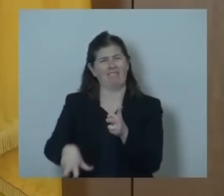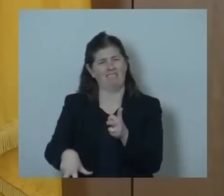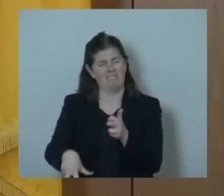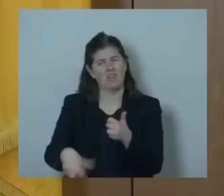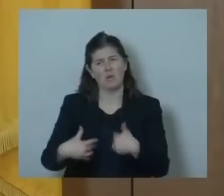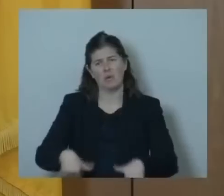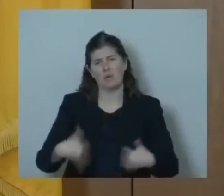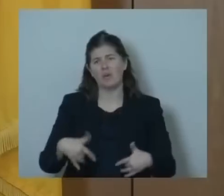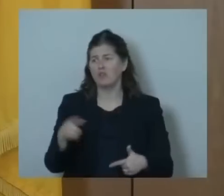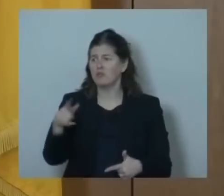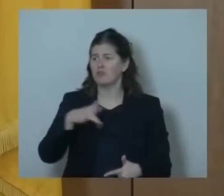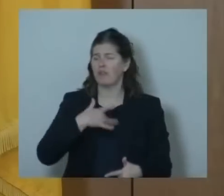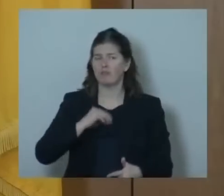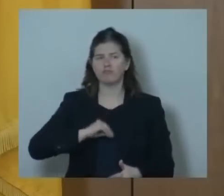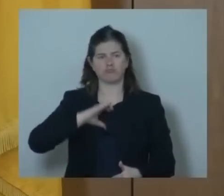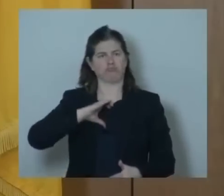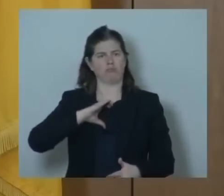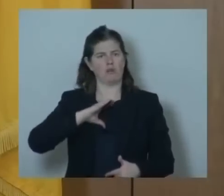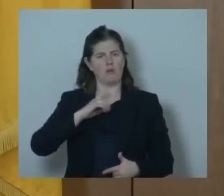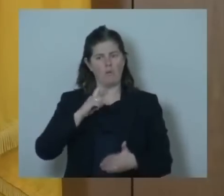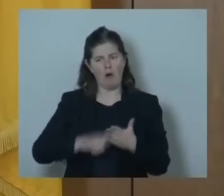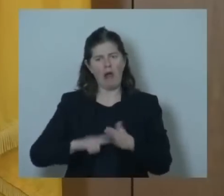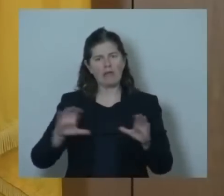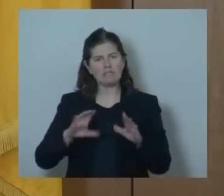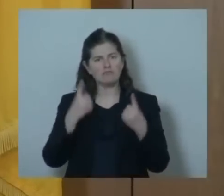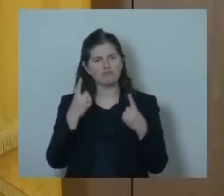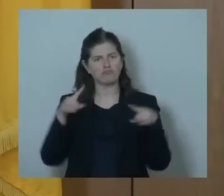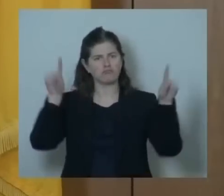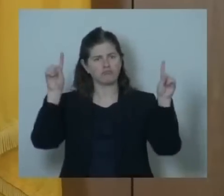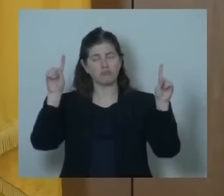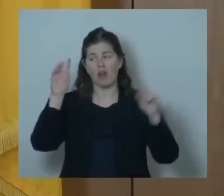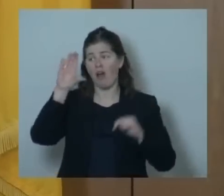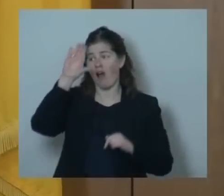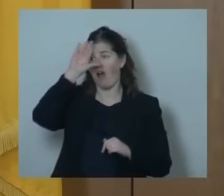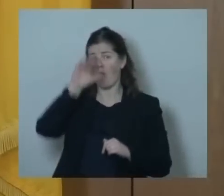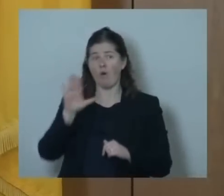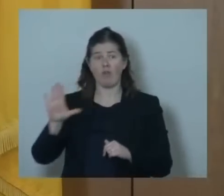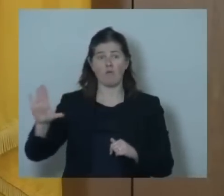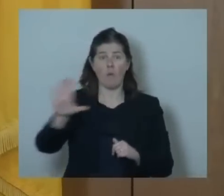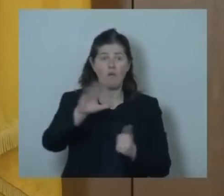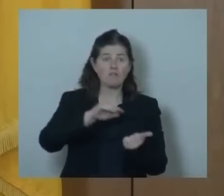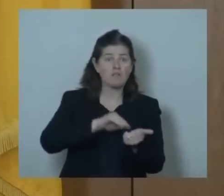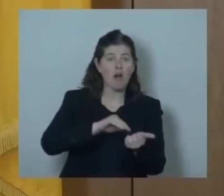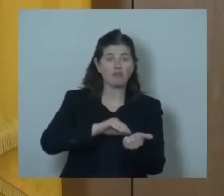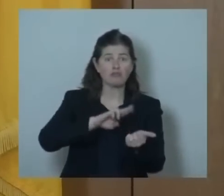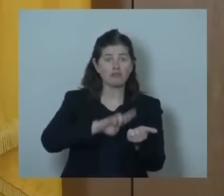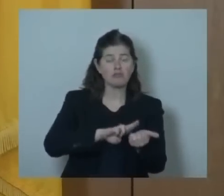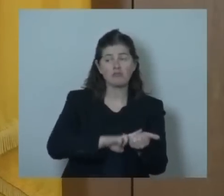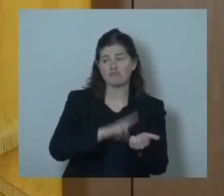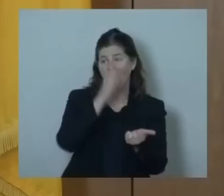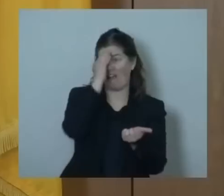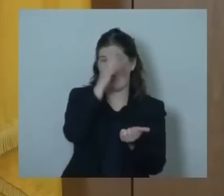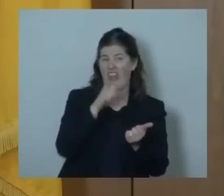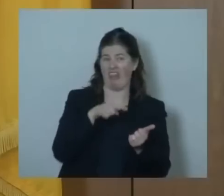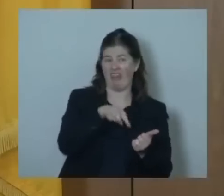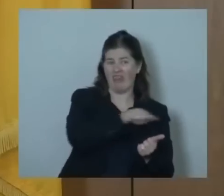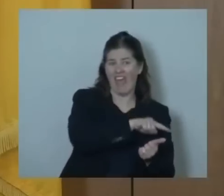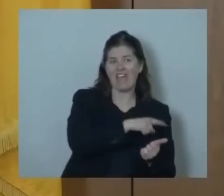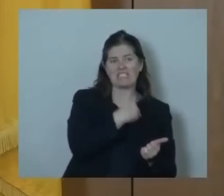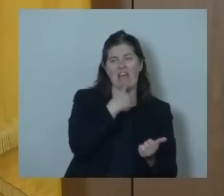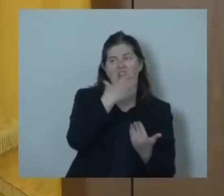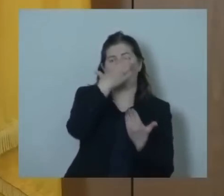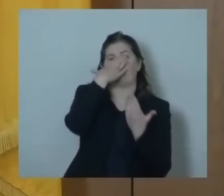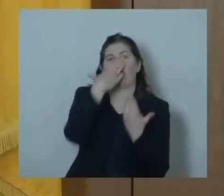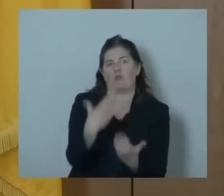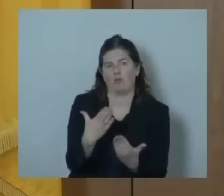really good about that work. And I know that your healthcare providers, I can tell you unequivocally, they thank